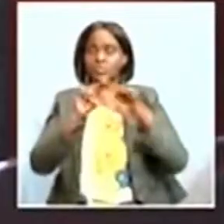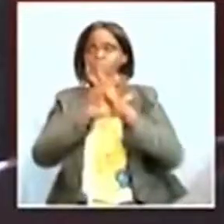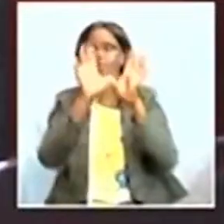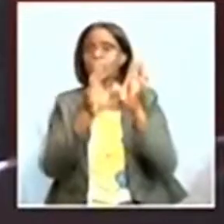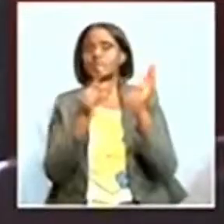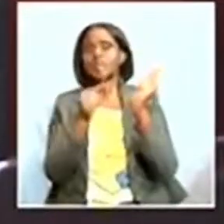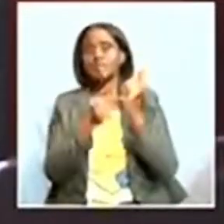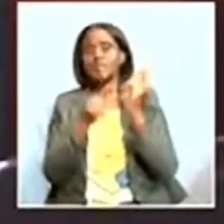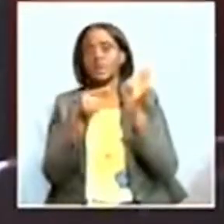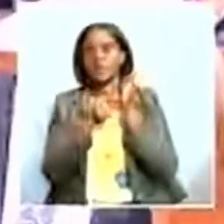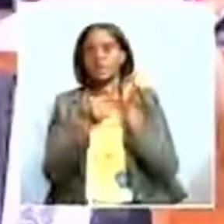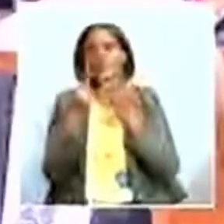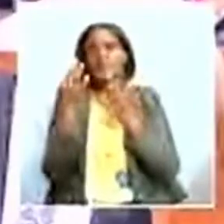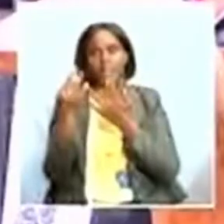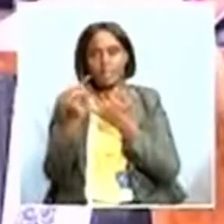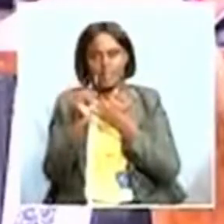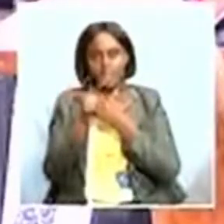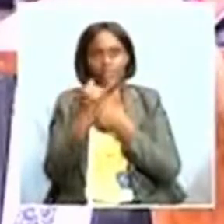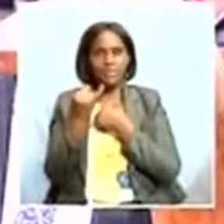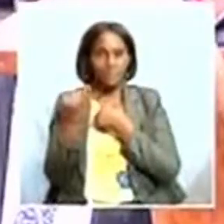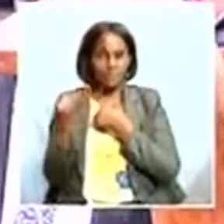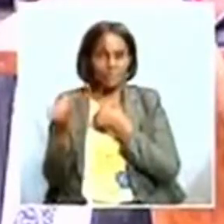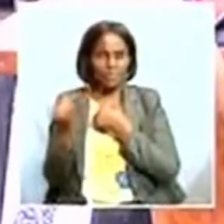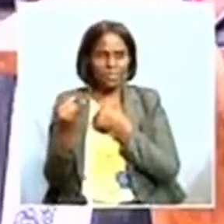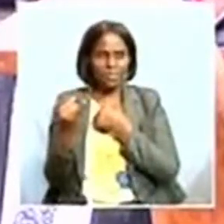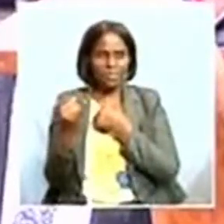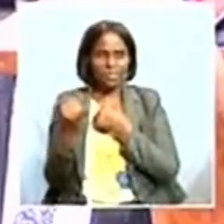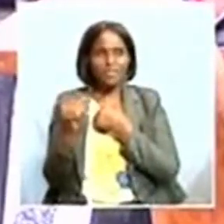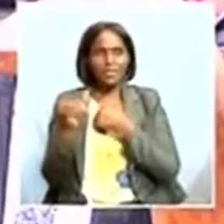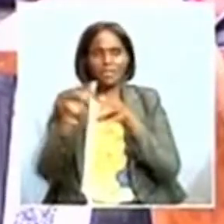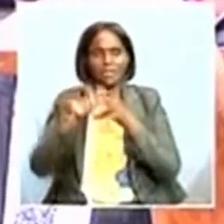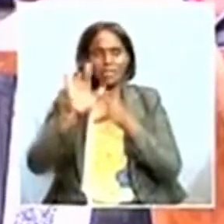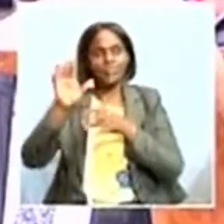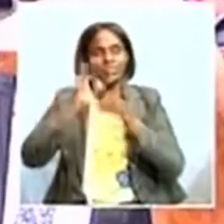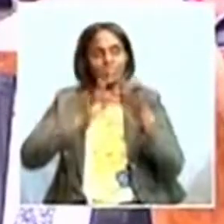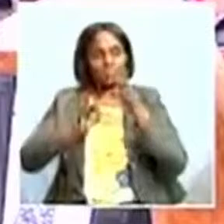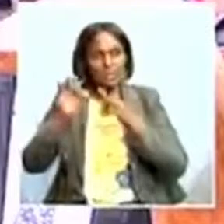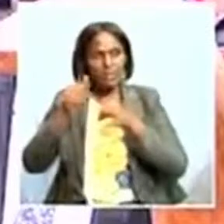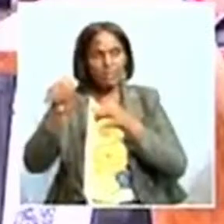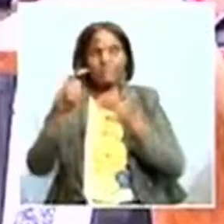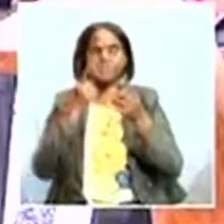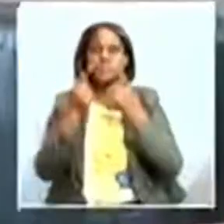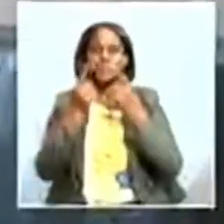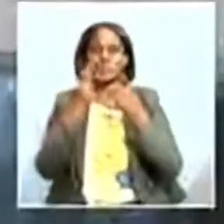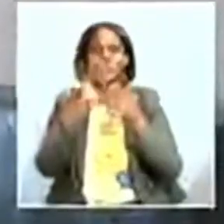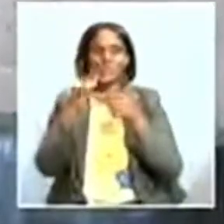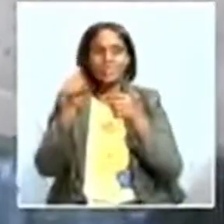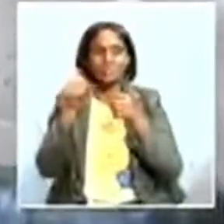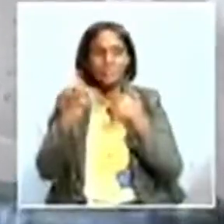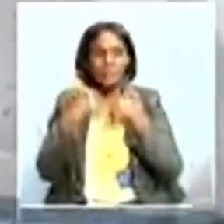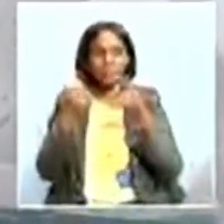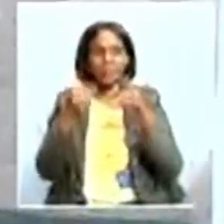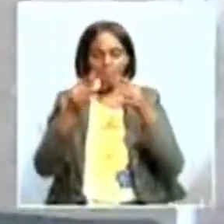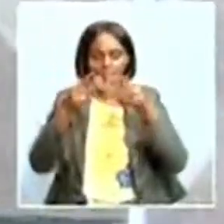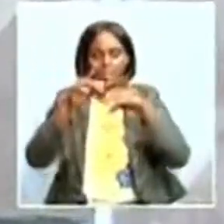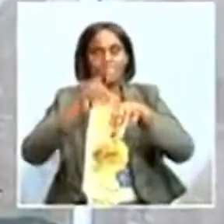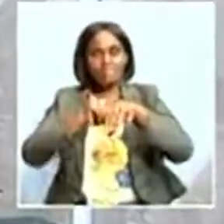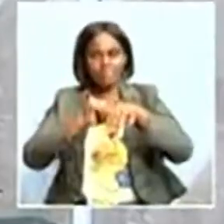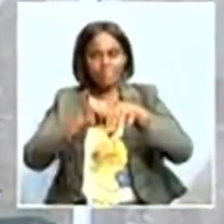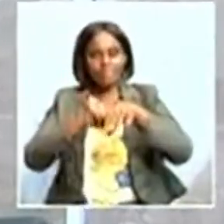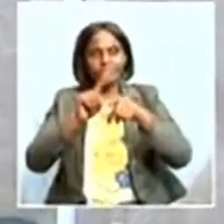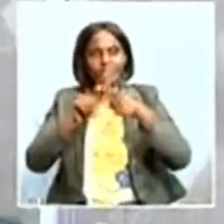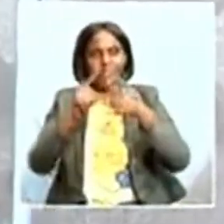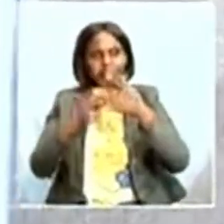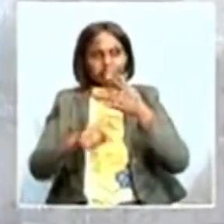this burning issue. In his statement, he said he has now given them time to